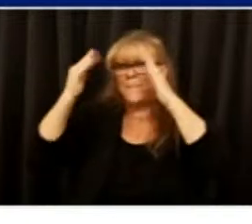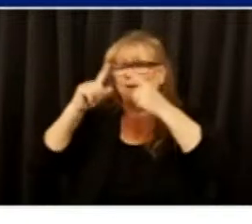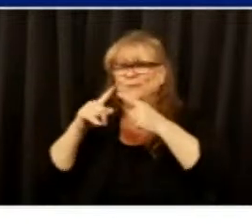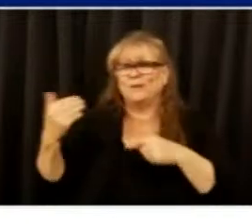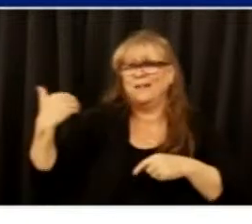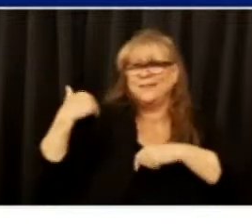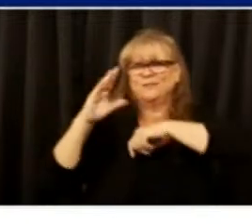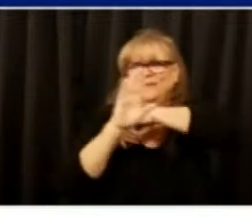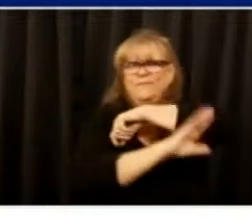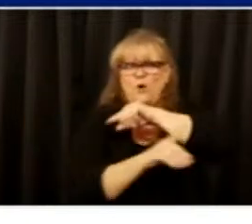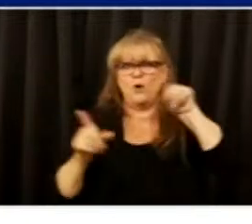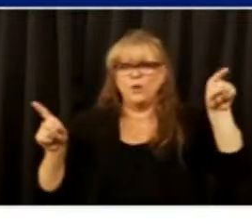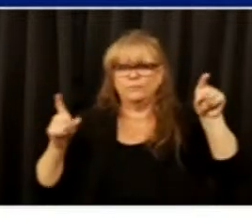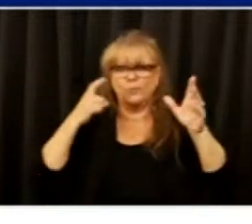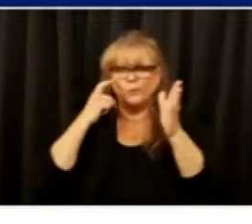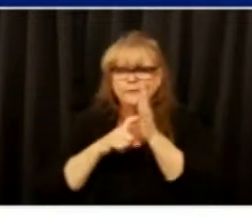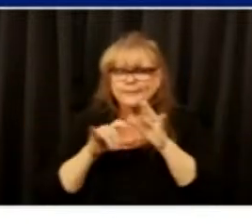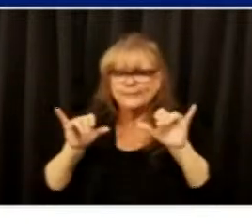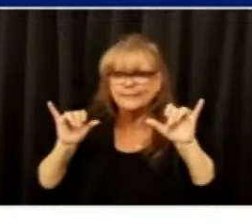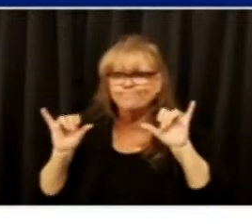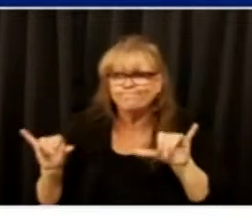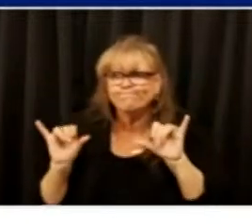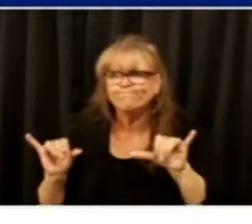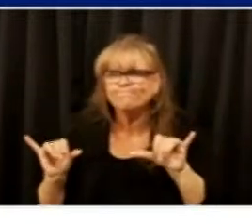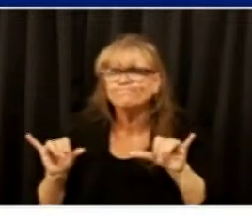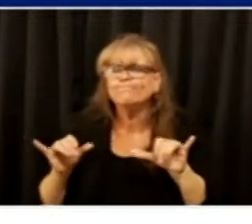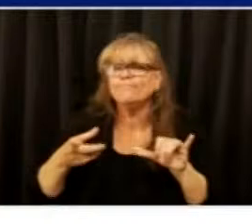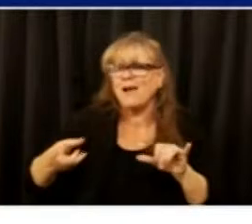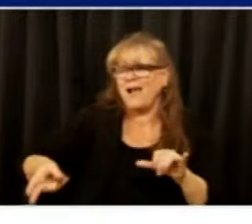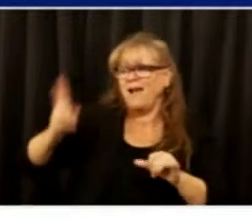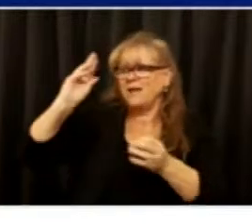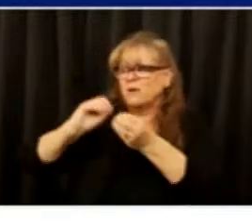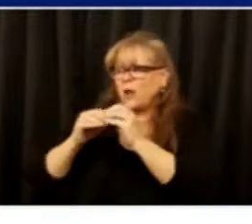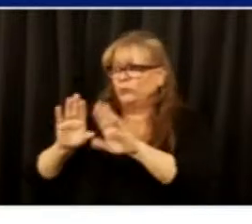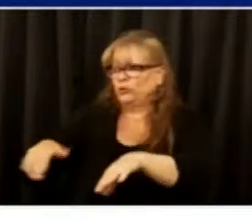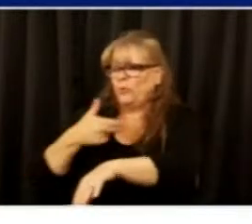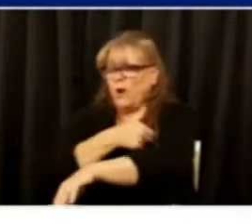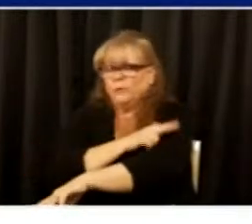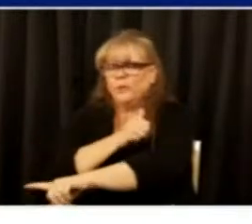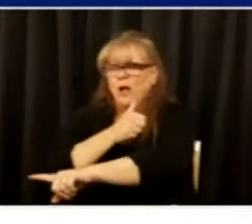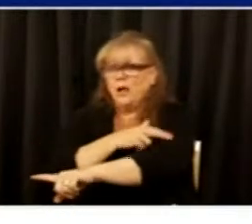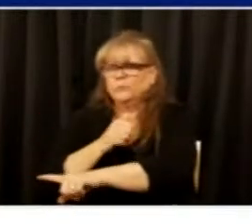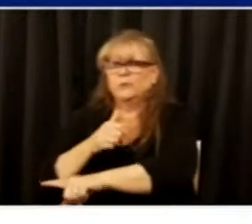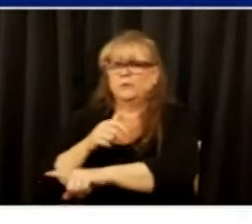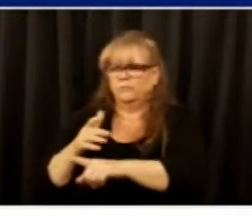see high hospitalization rates among our pediatric population. Next slide, please.